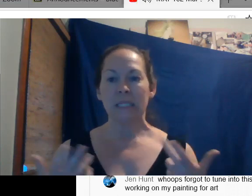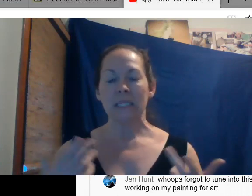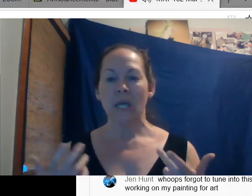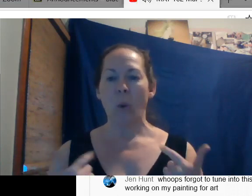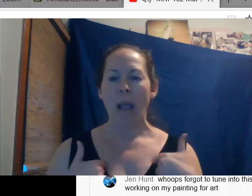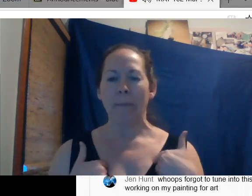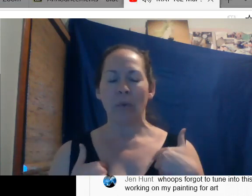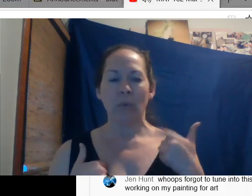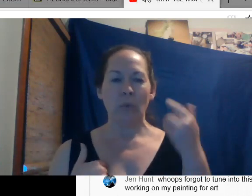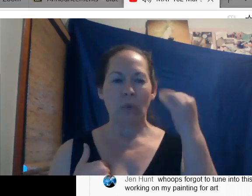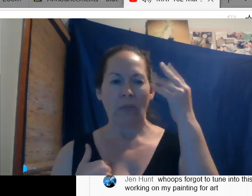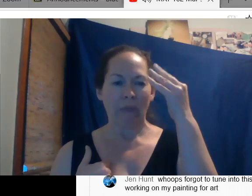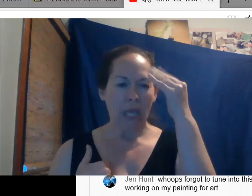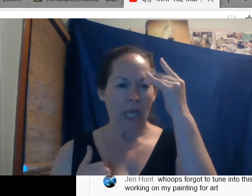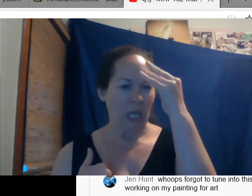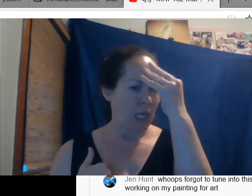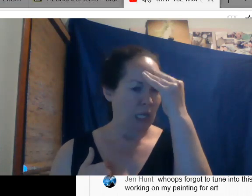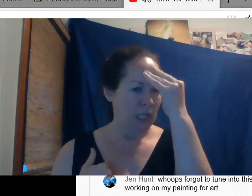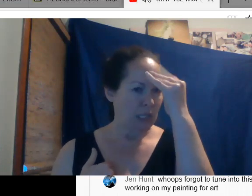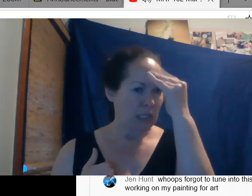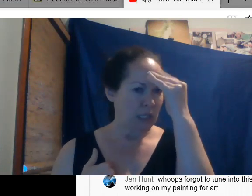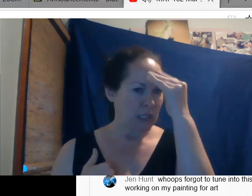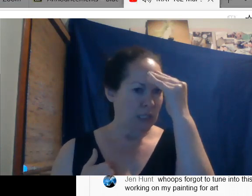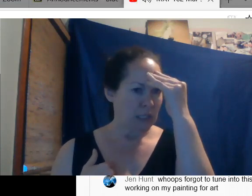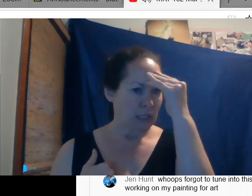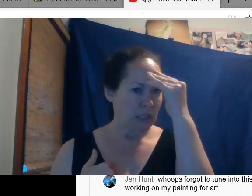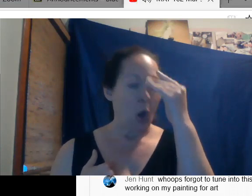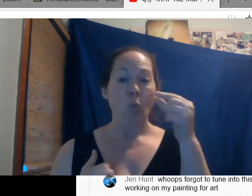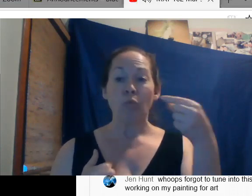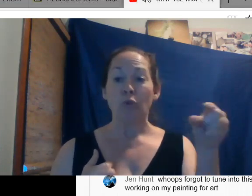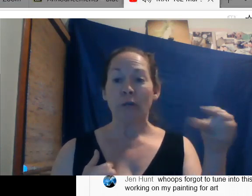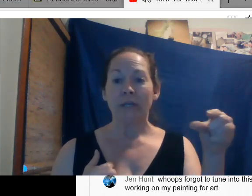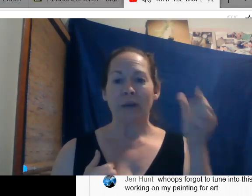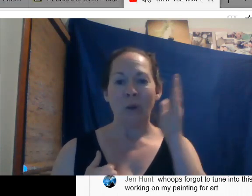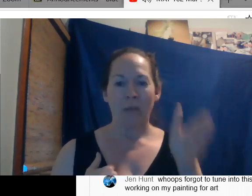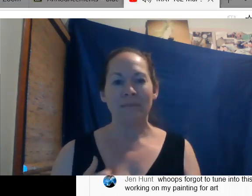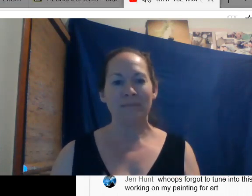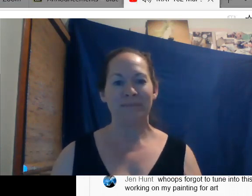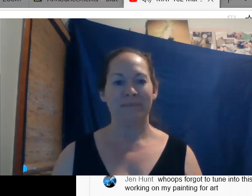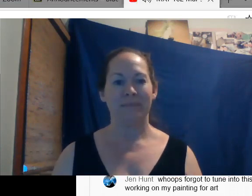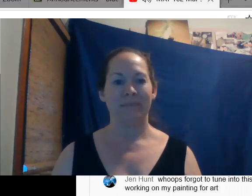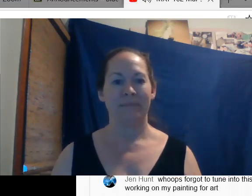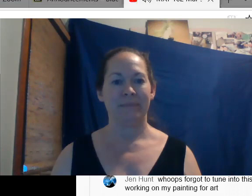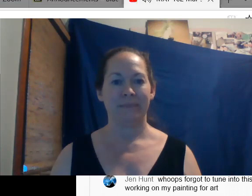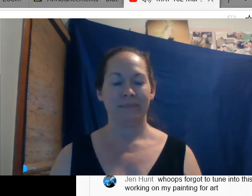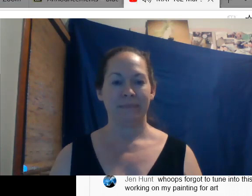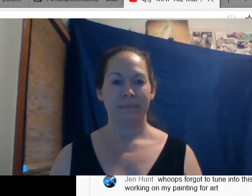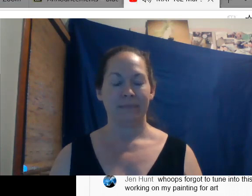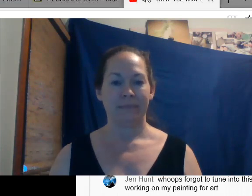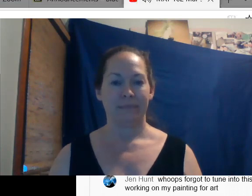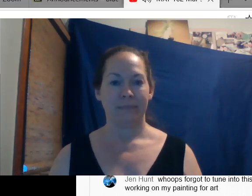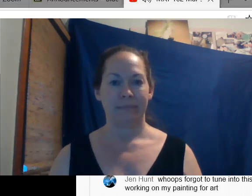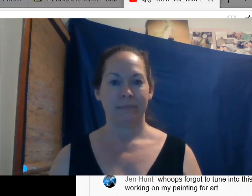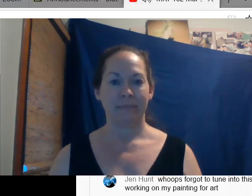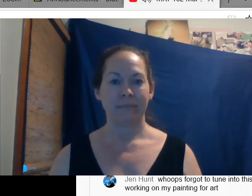think in blue. Well, I'll think in green. If I had A over